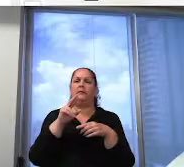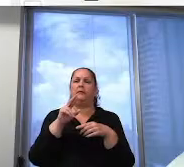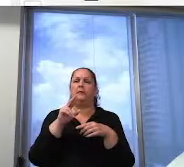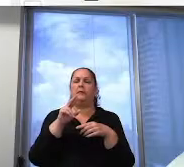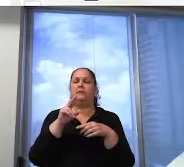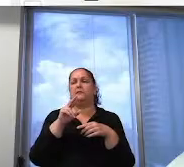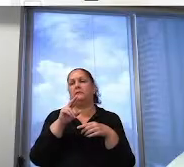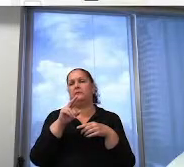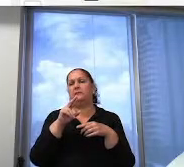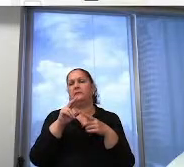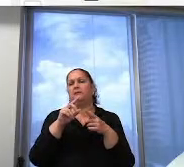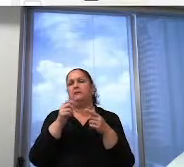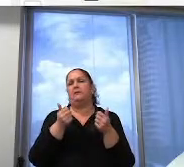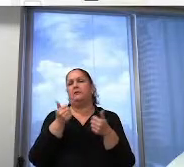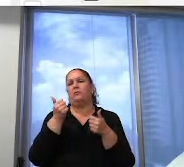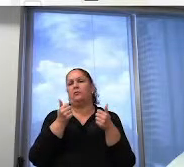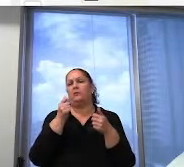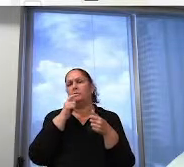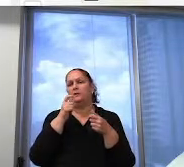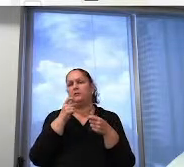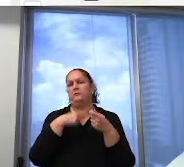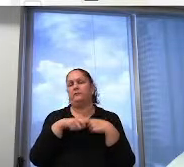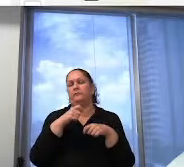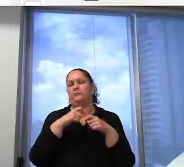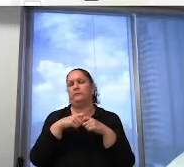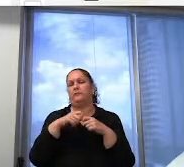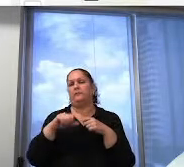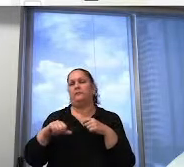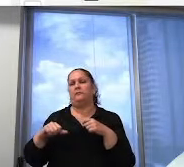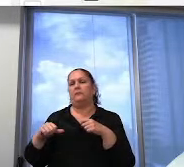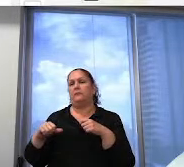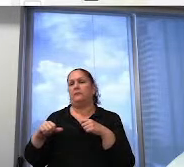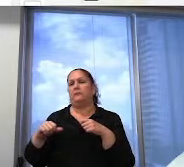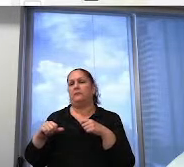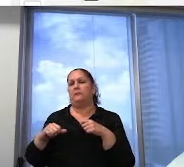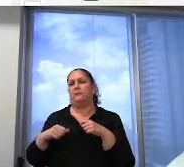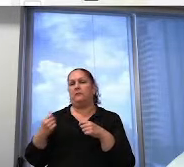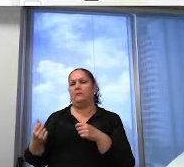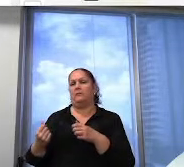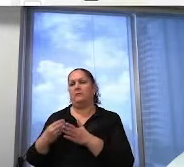funding process versus what's in the ratepayer funded budget for